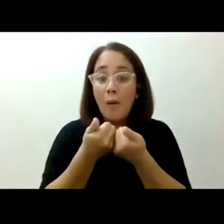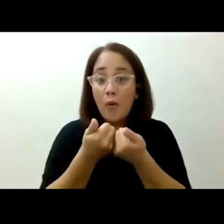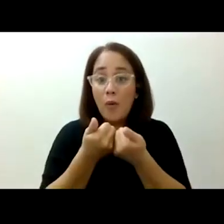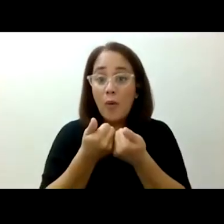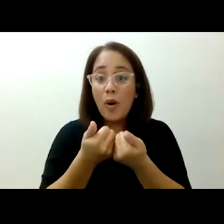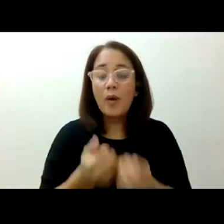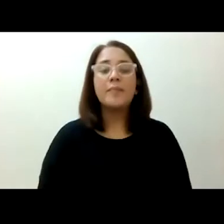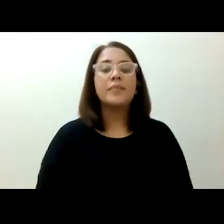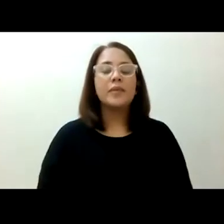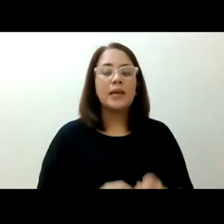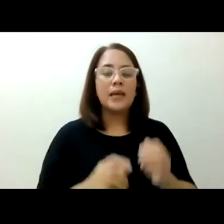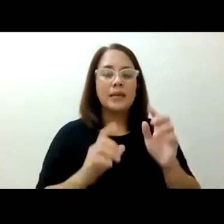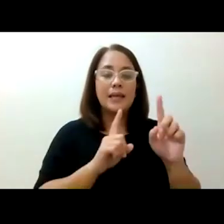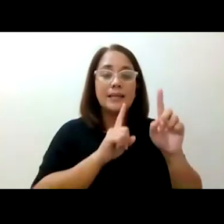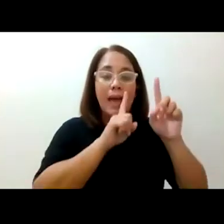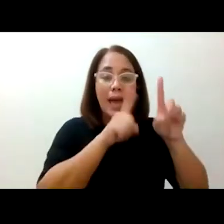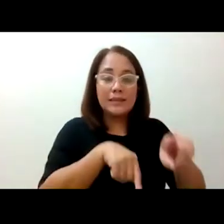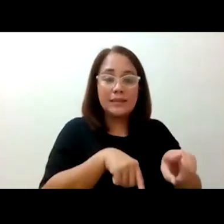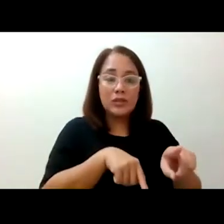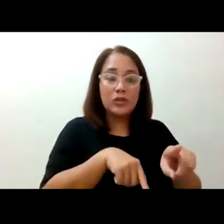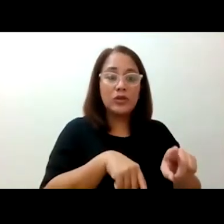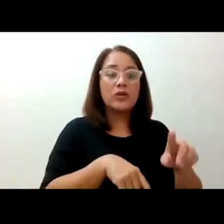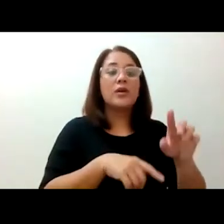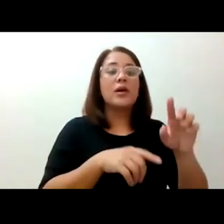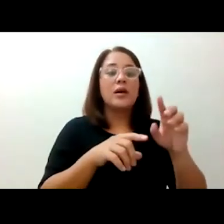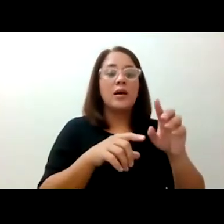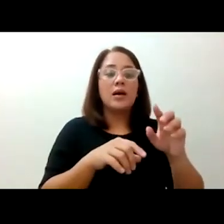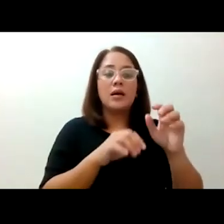answer question 15 and 16.